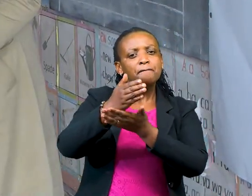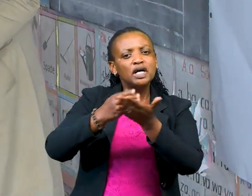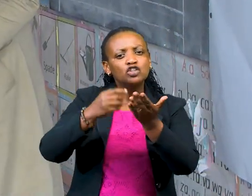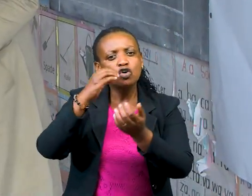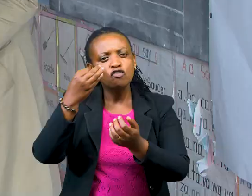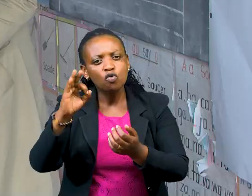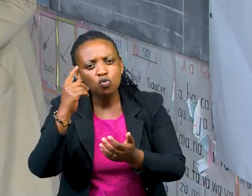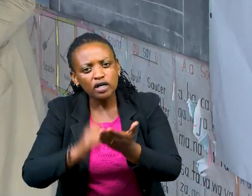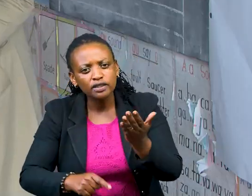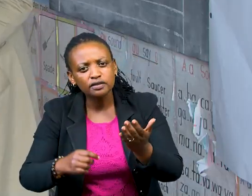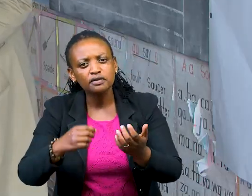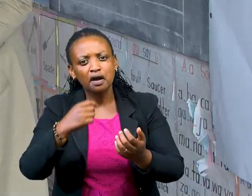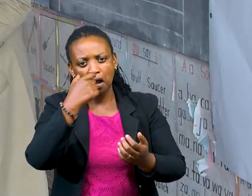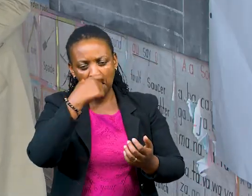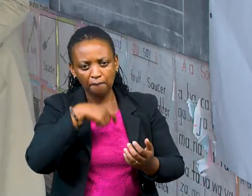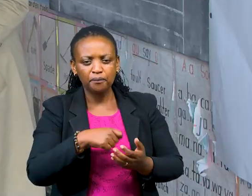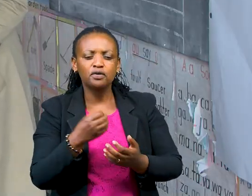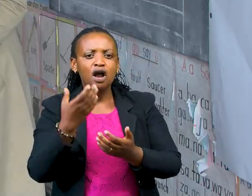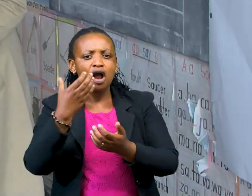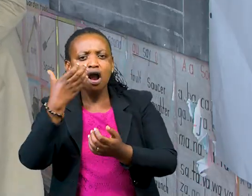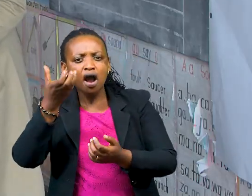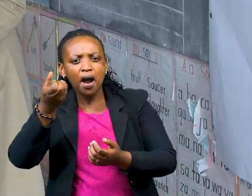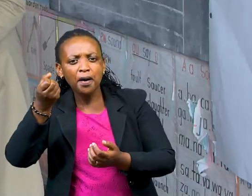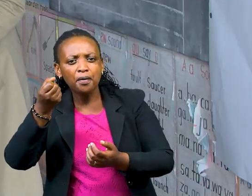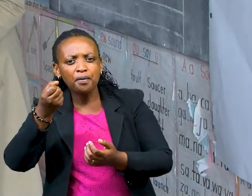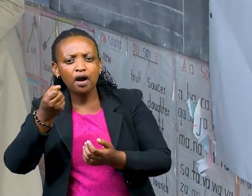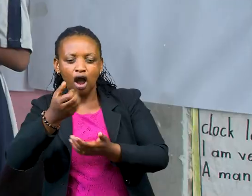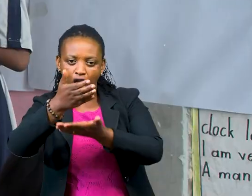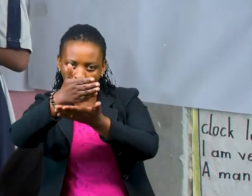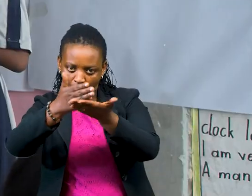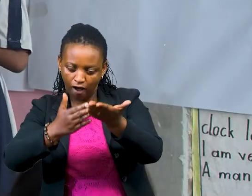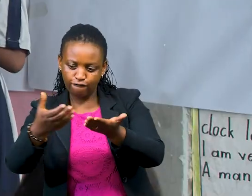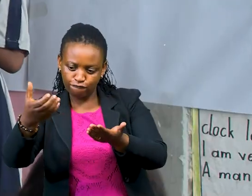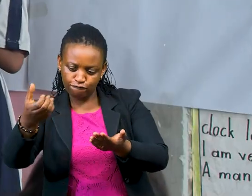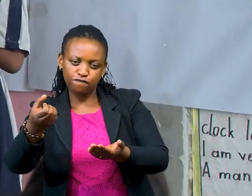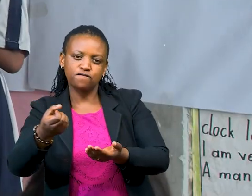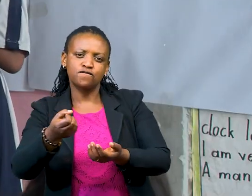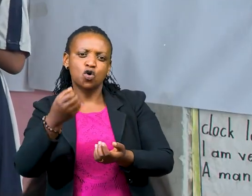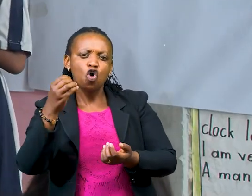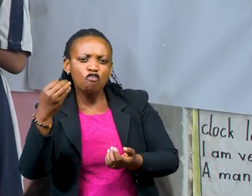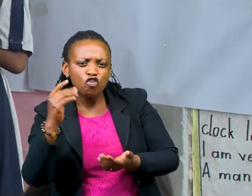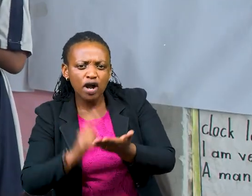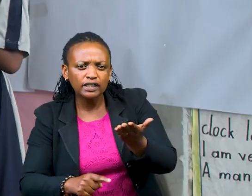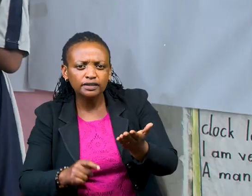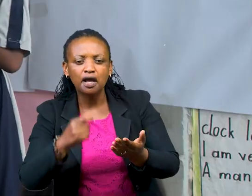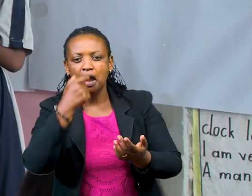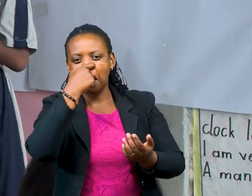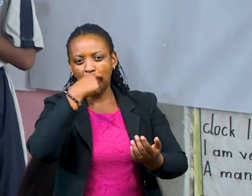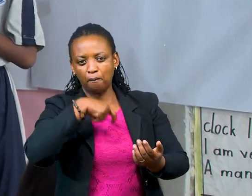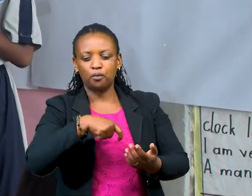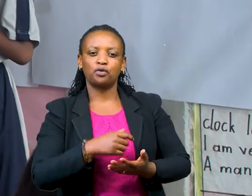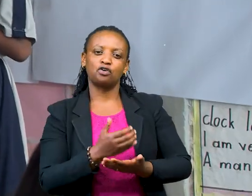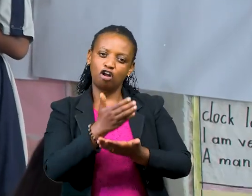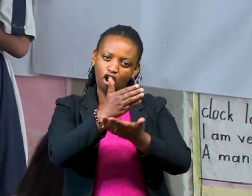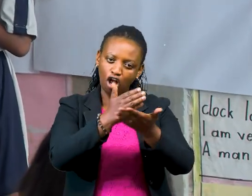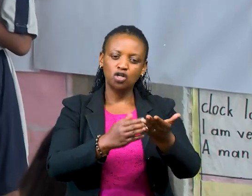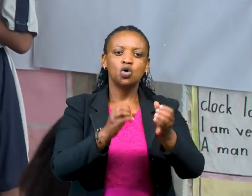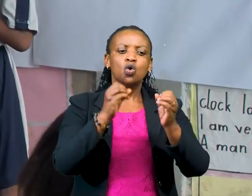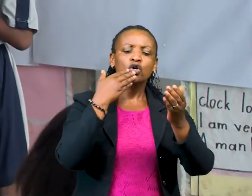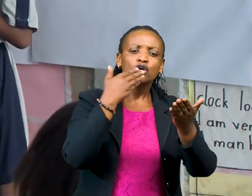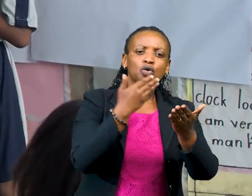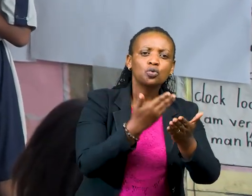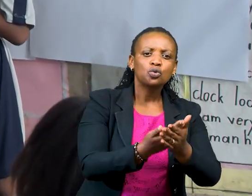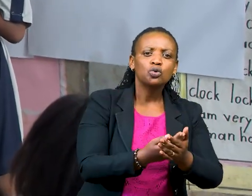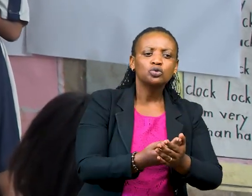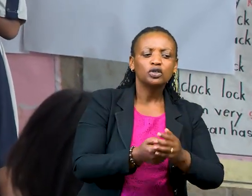Eh? She's holding a half of An apple. very good,